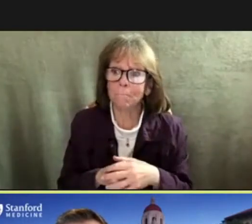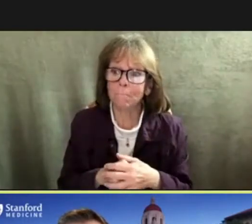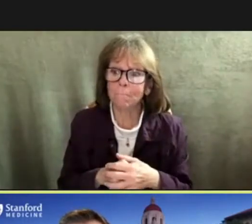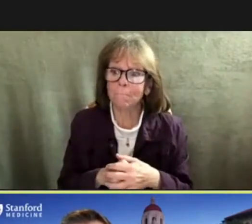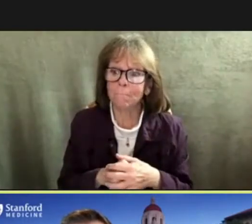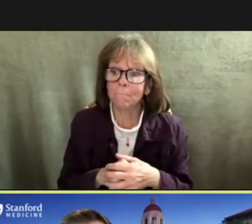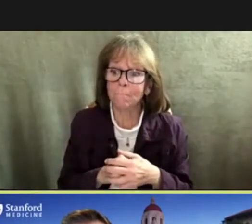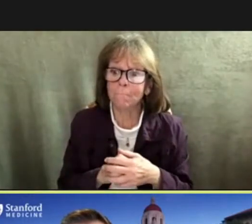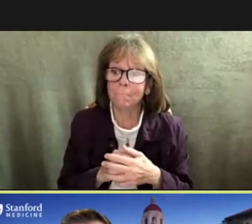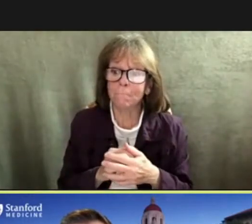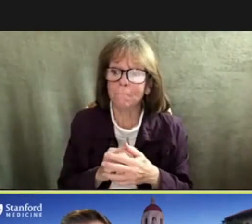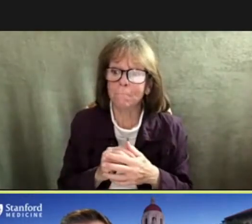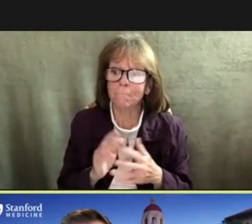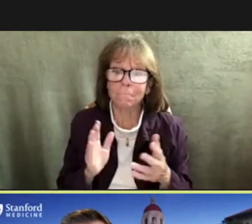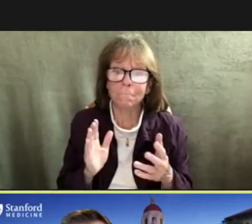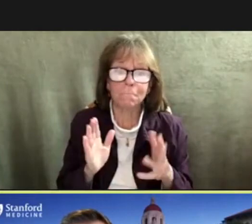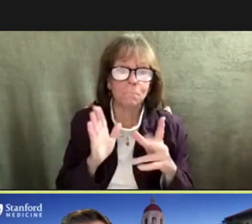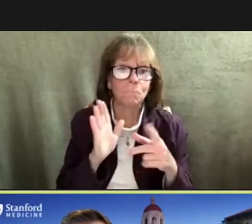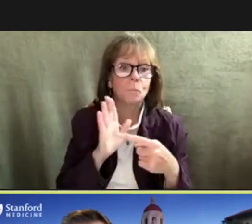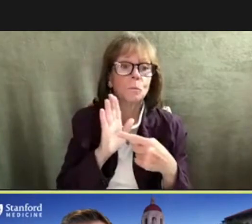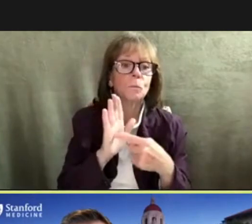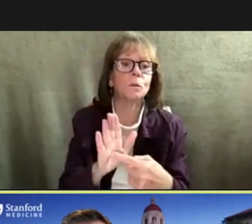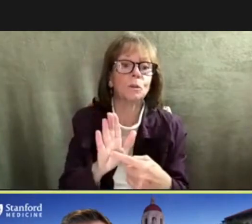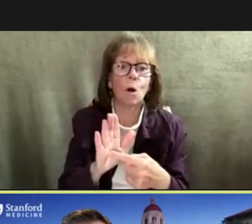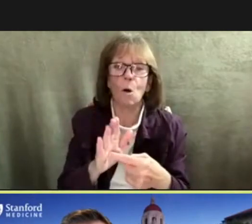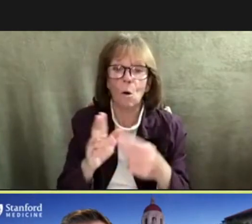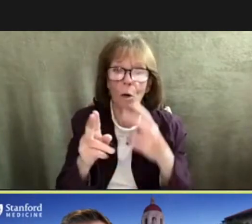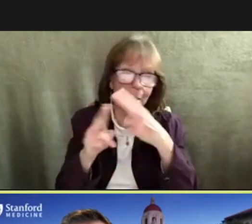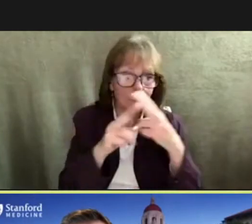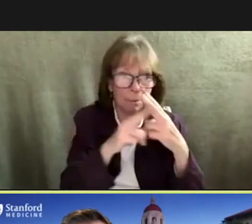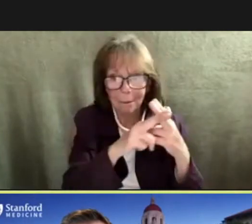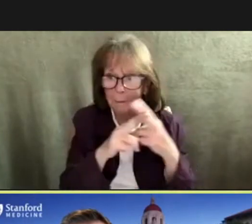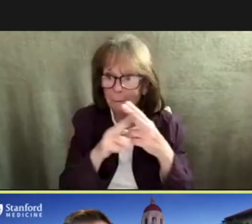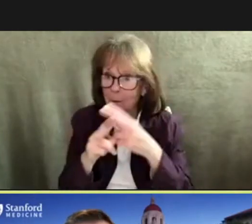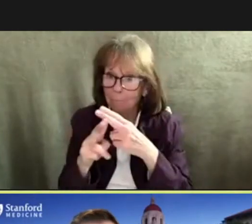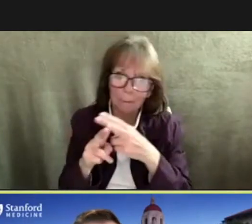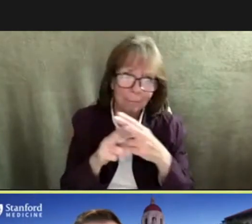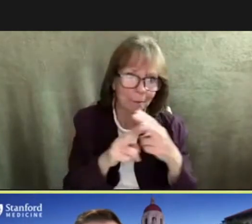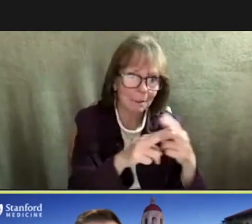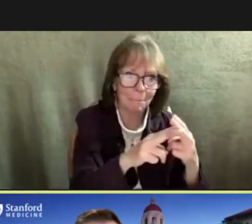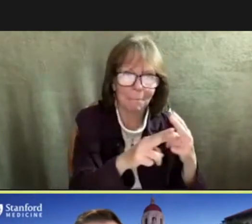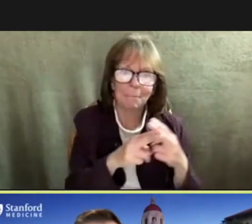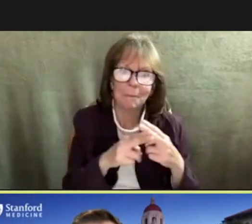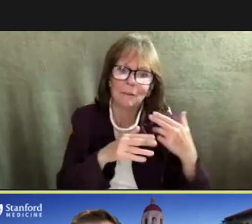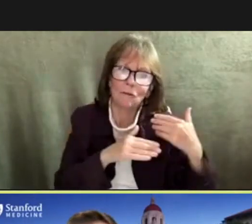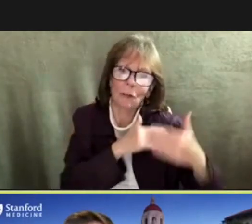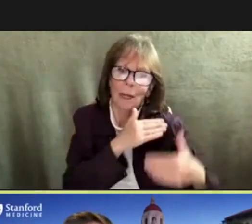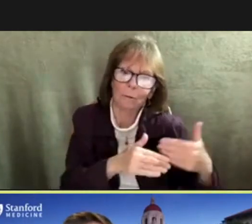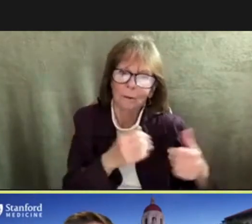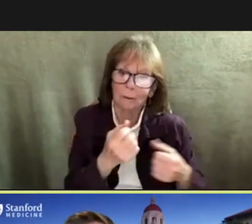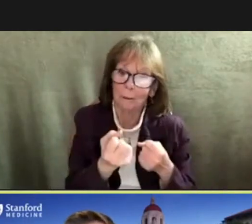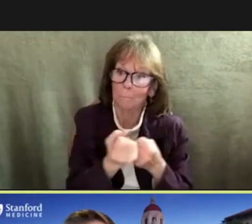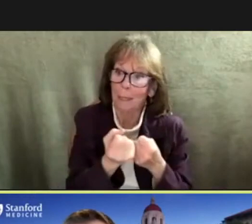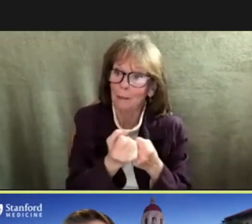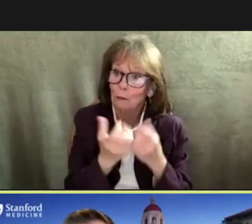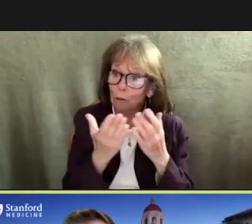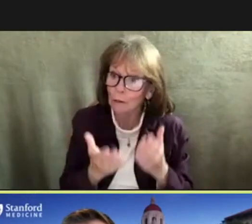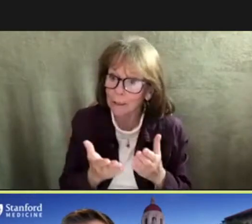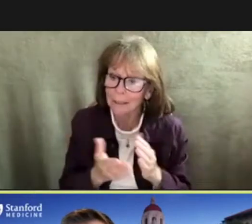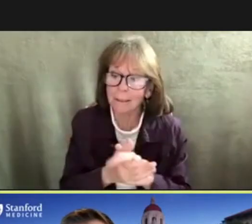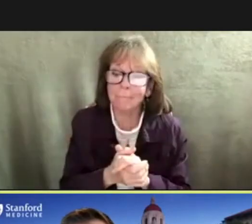once again, just want to show a list of our generous sponsors. And with